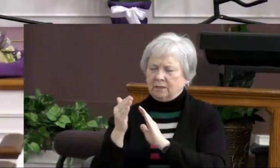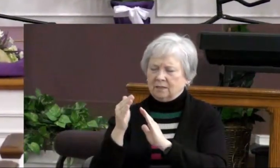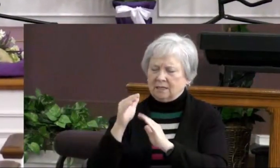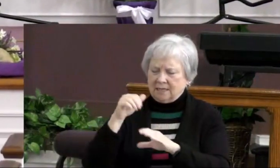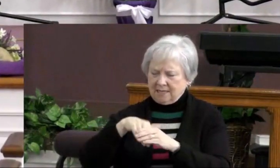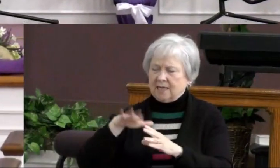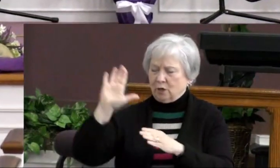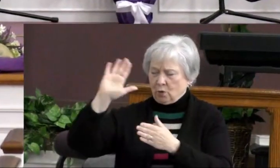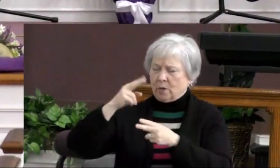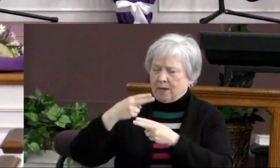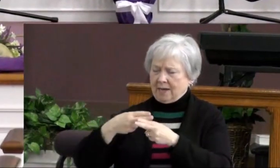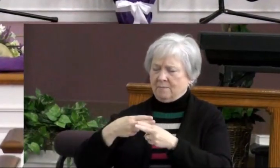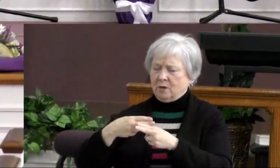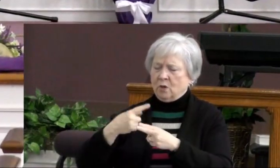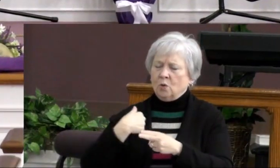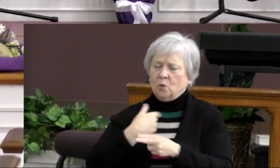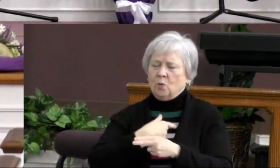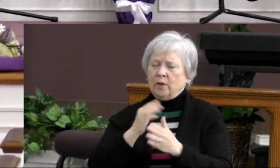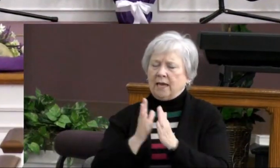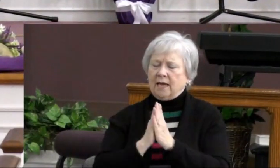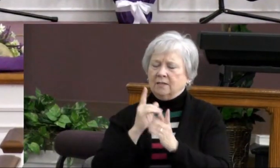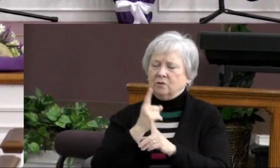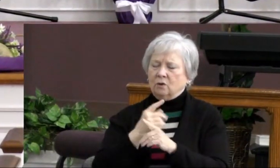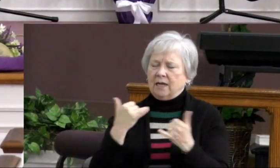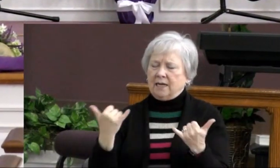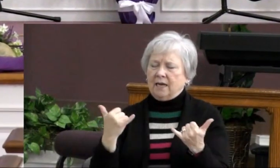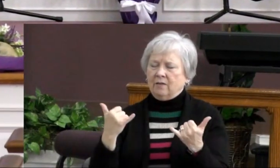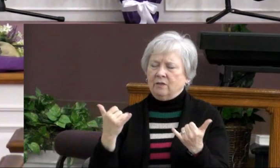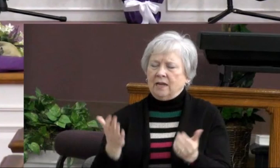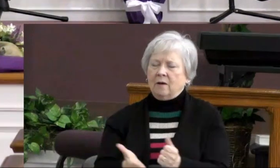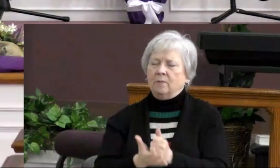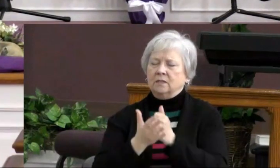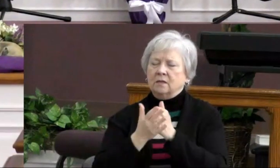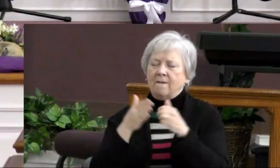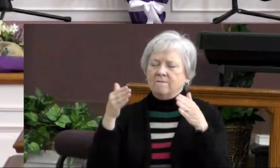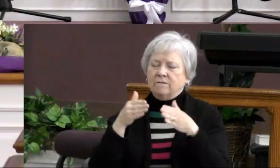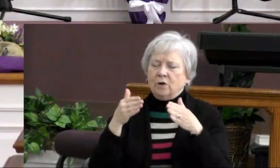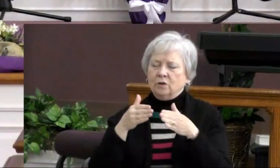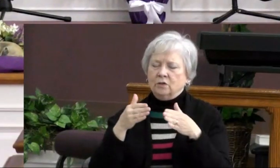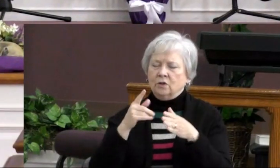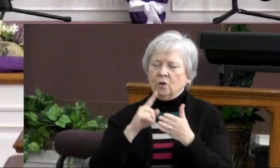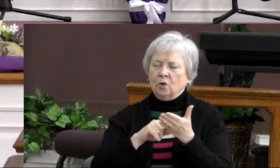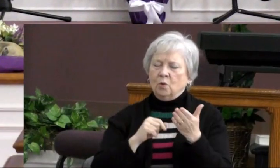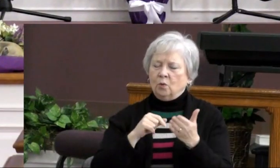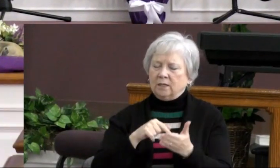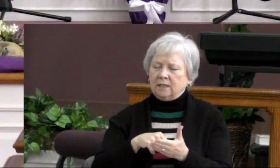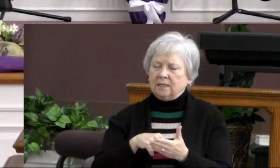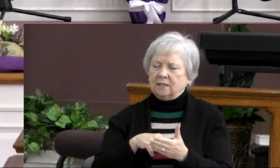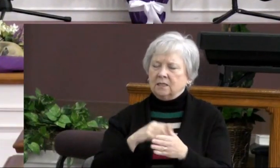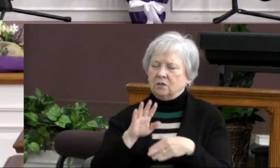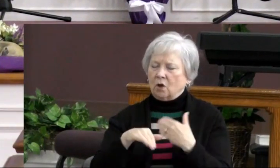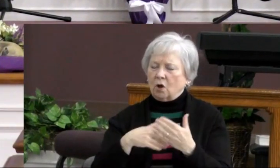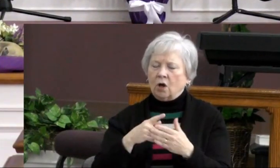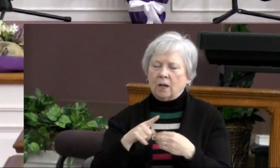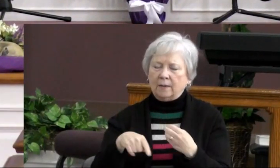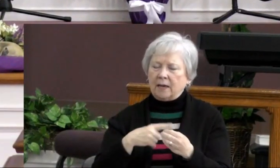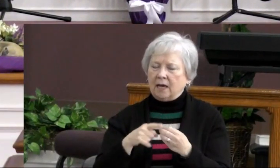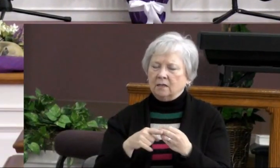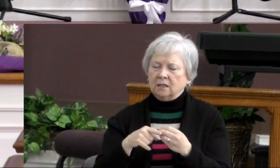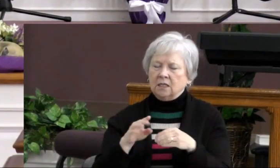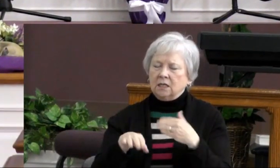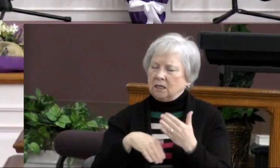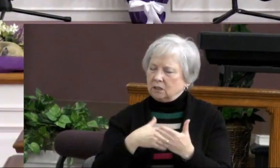we ask right now that you would just help us to focus in on what this is about, because it's all about you,